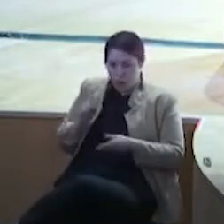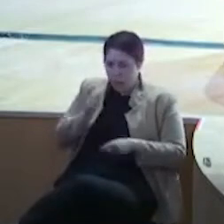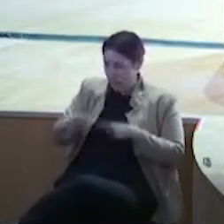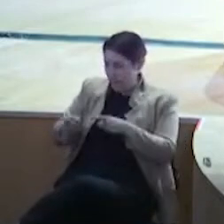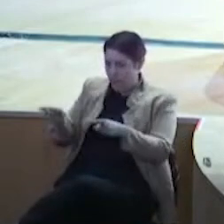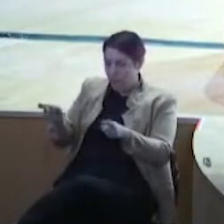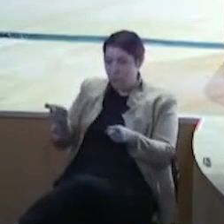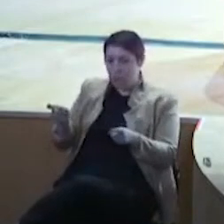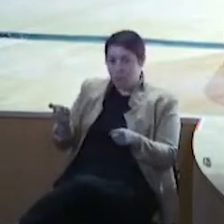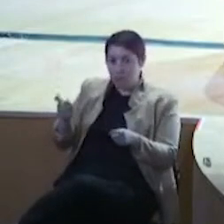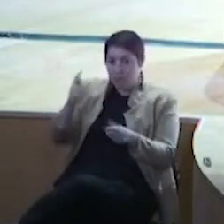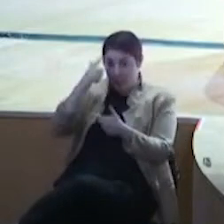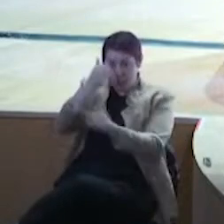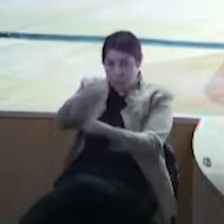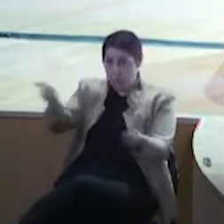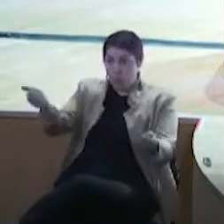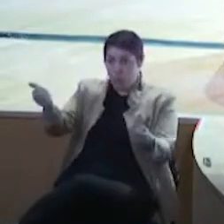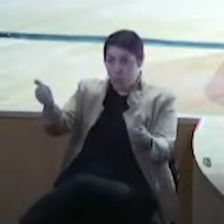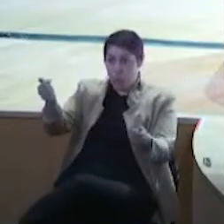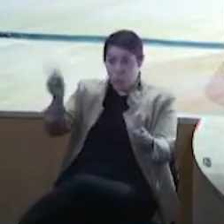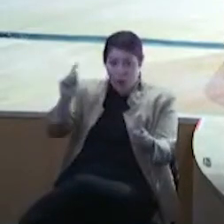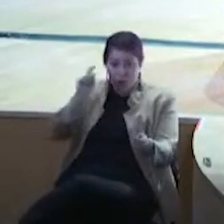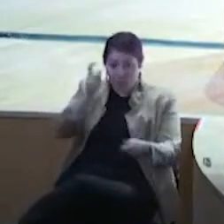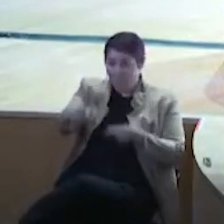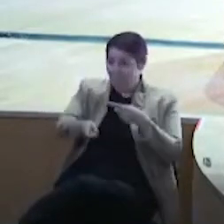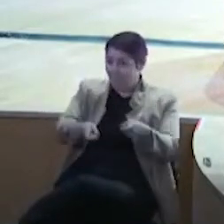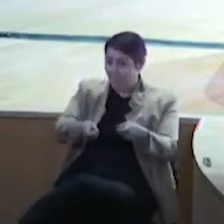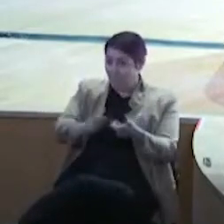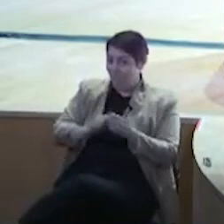So I encourage you to do just that.